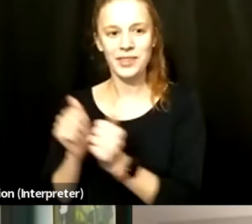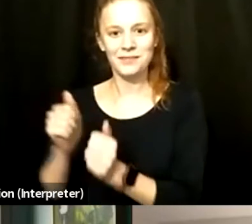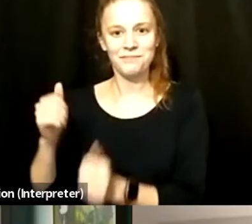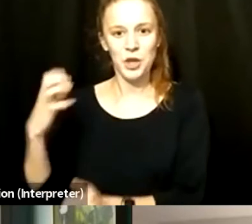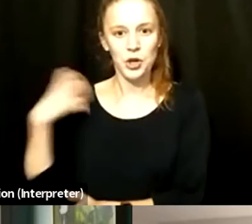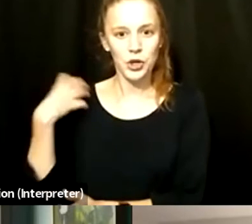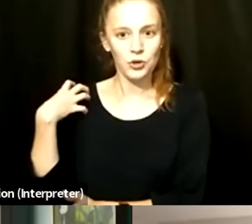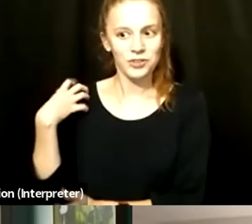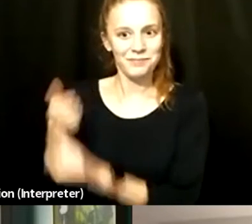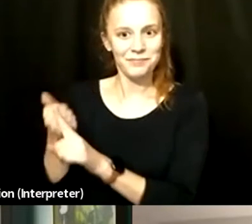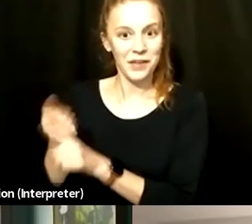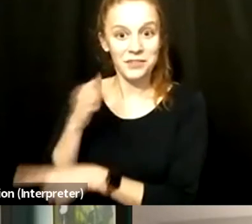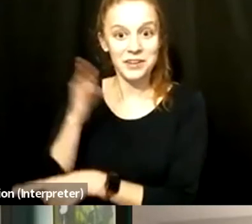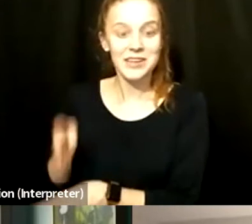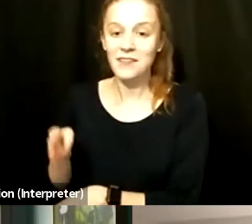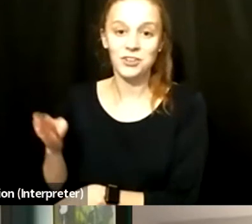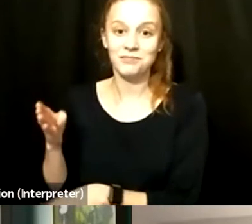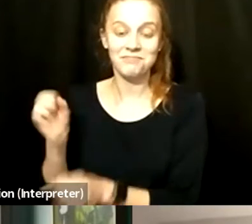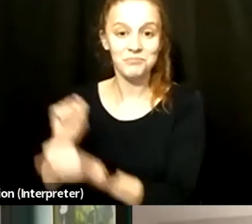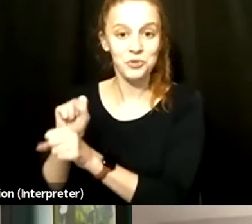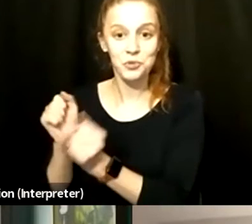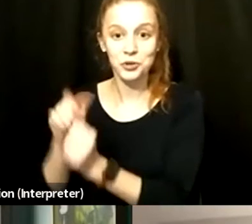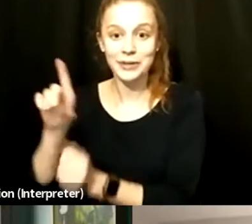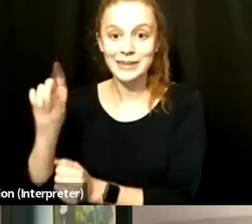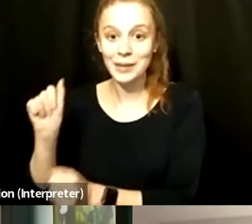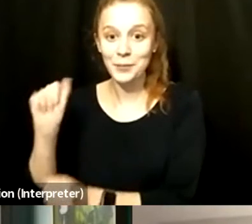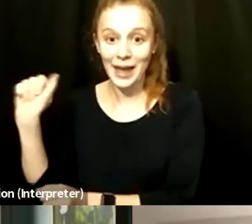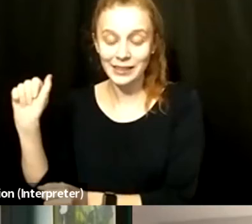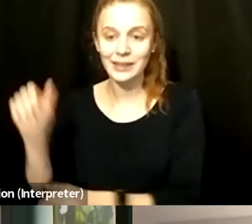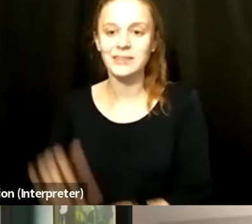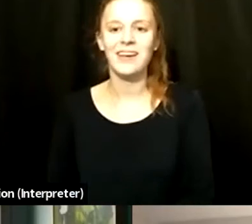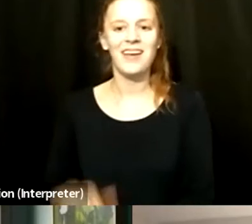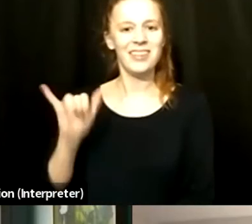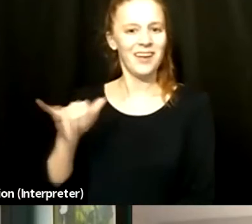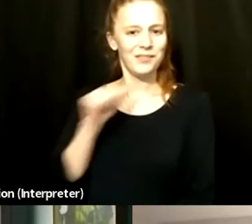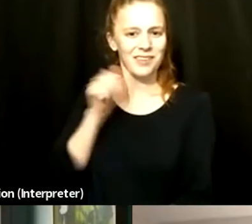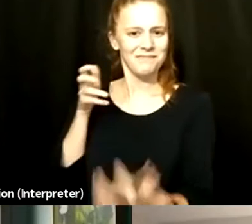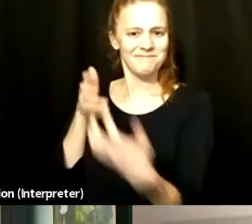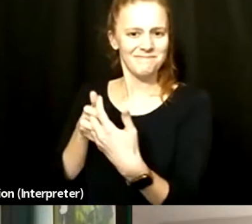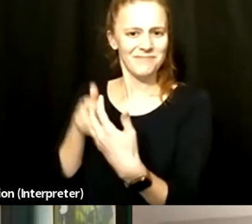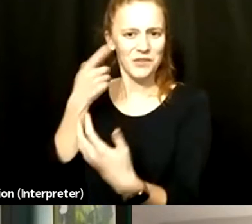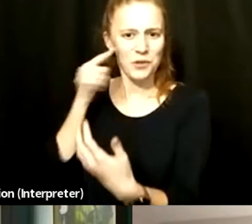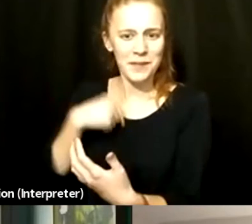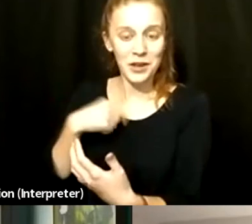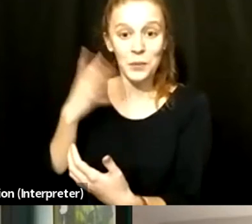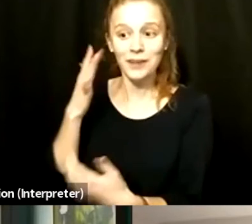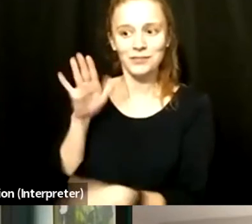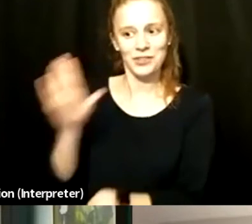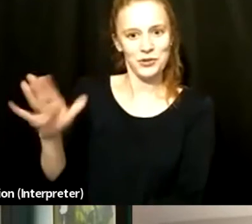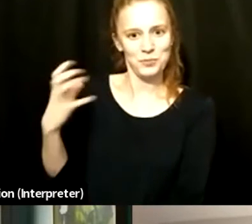And that wasn't the best fit for me because many times those coaches didn't want to work with me, to be